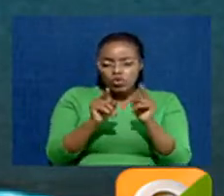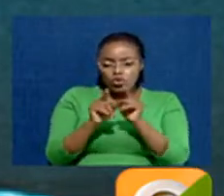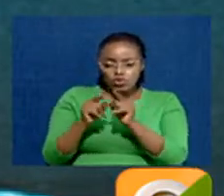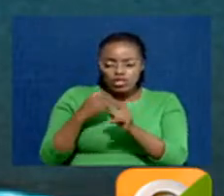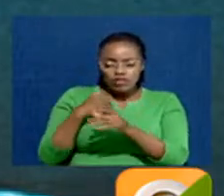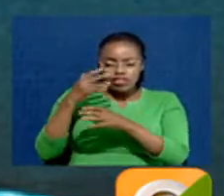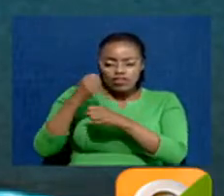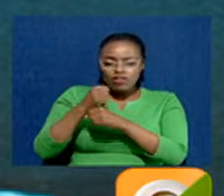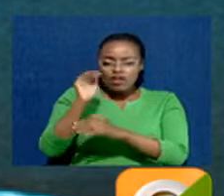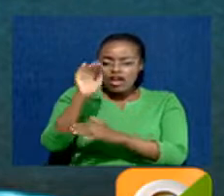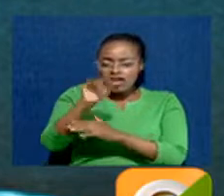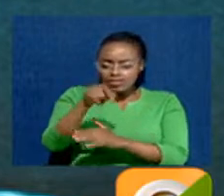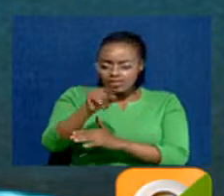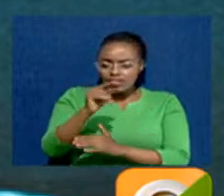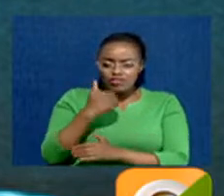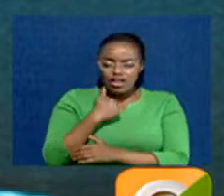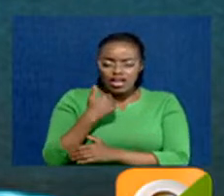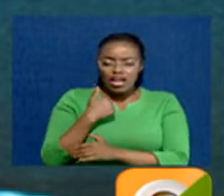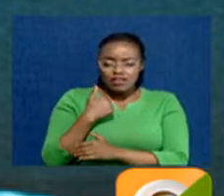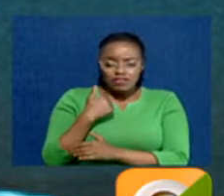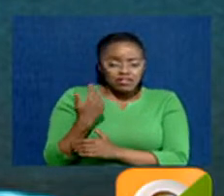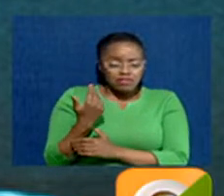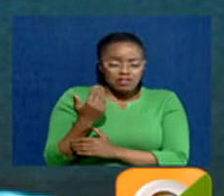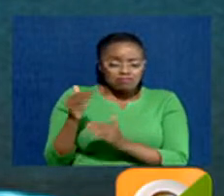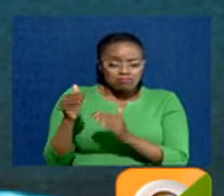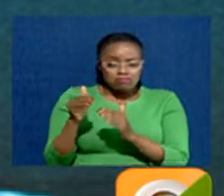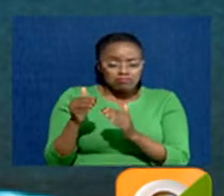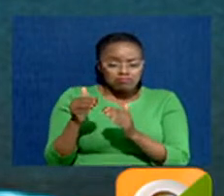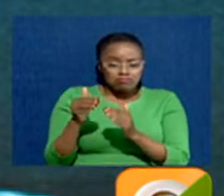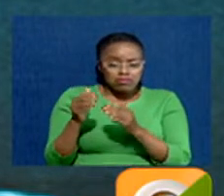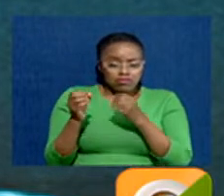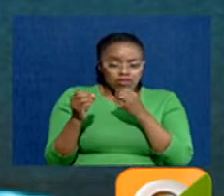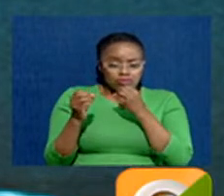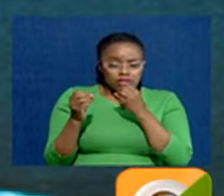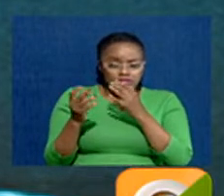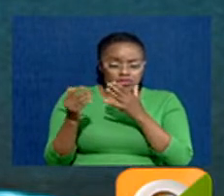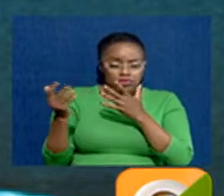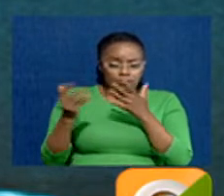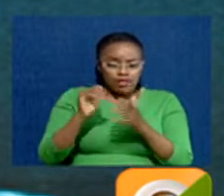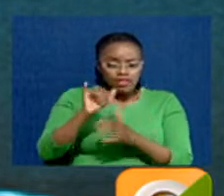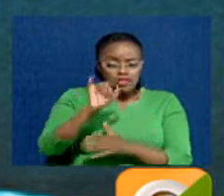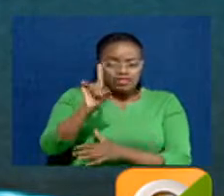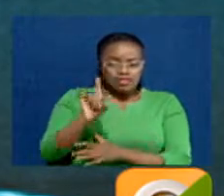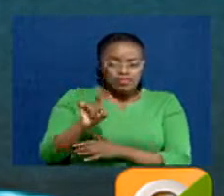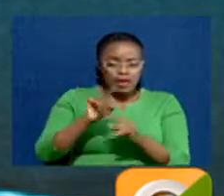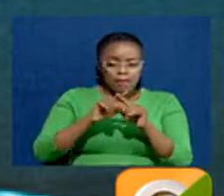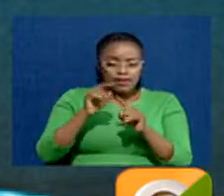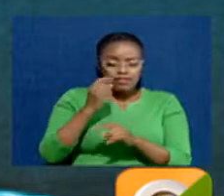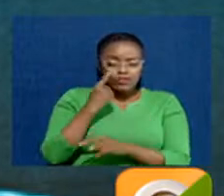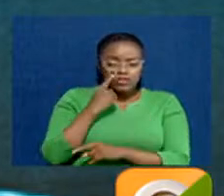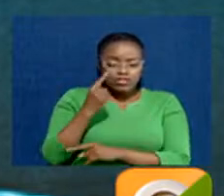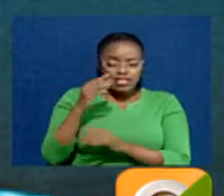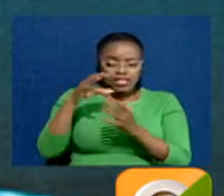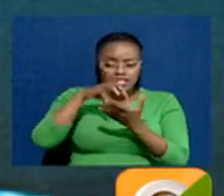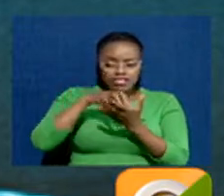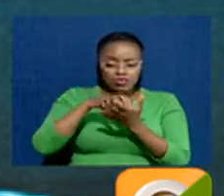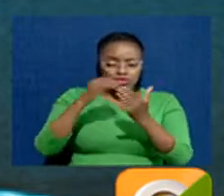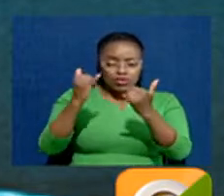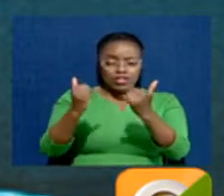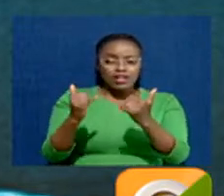I ask you, did he not have the trappings of power that came with being a CS at the time? But if you look at the situation right